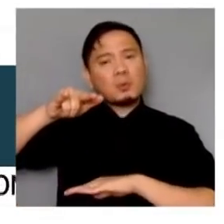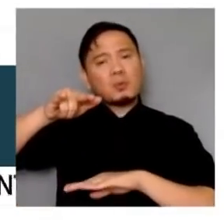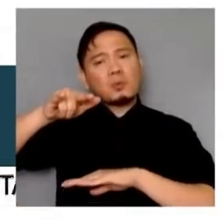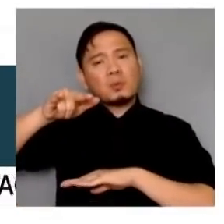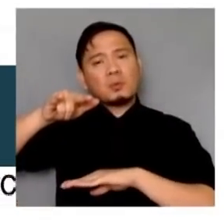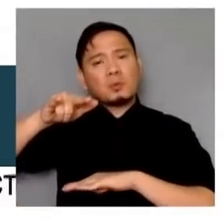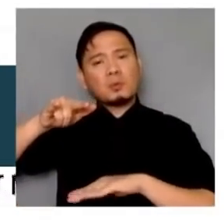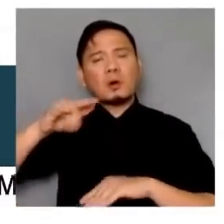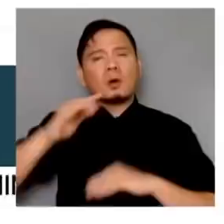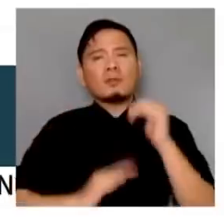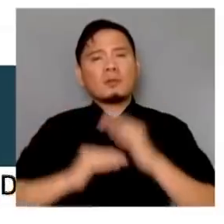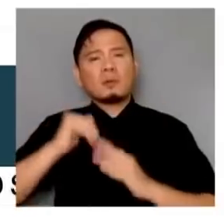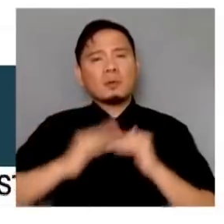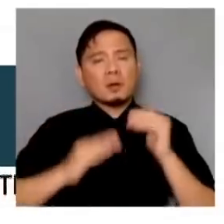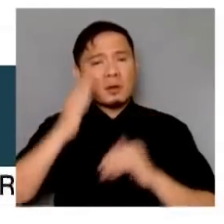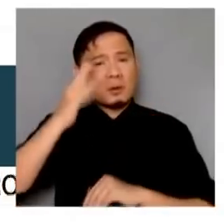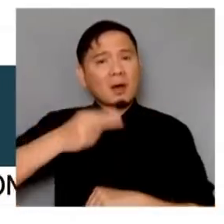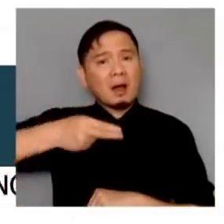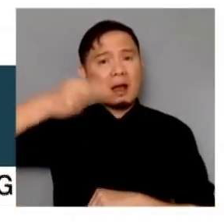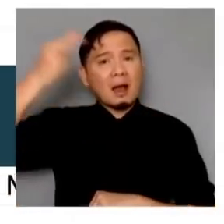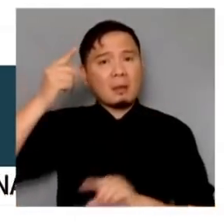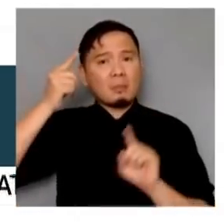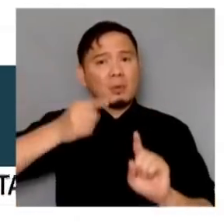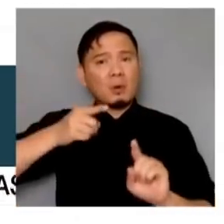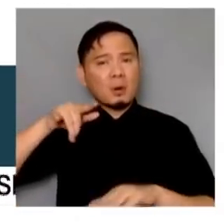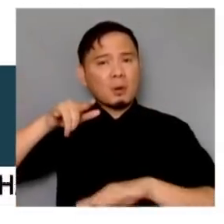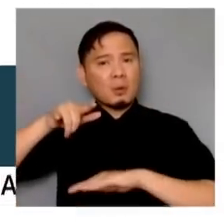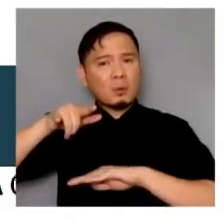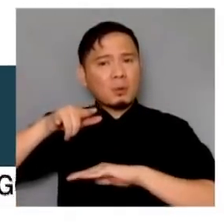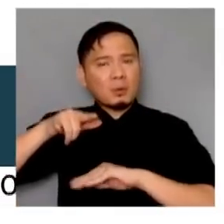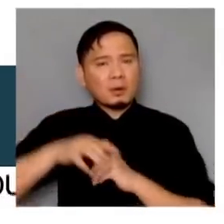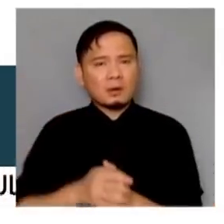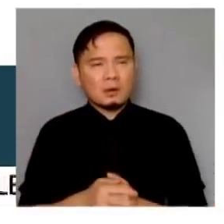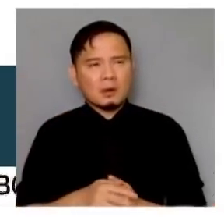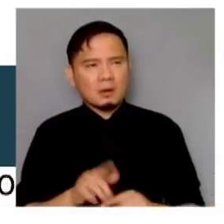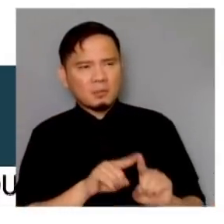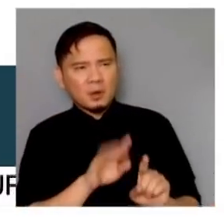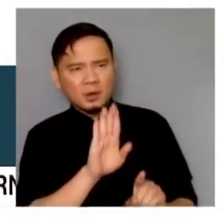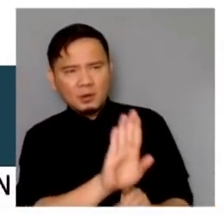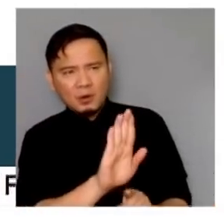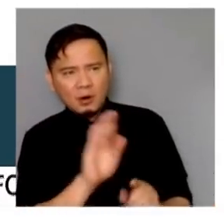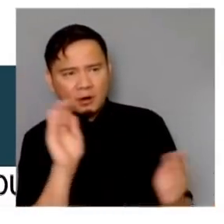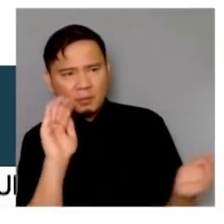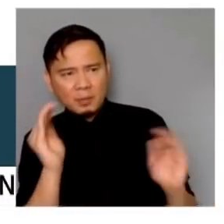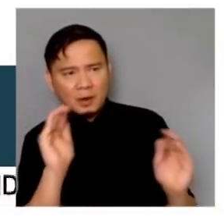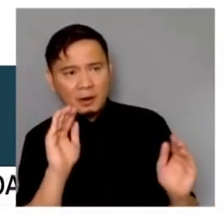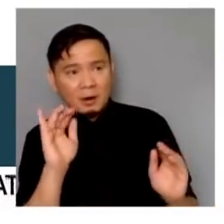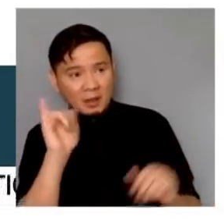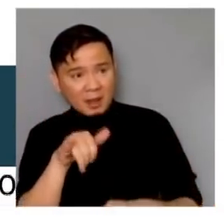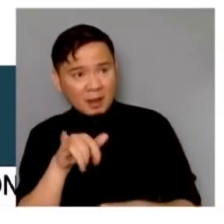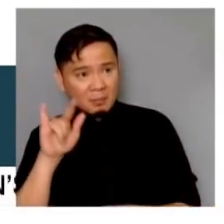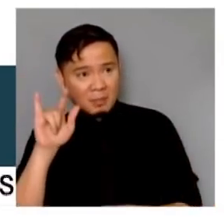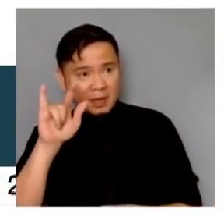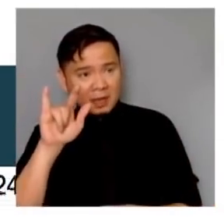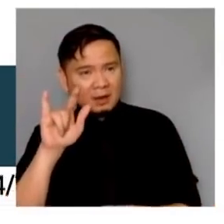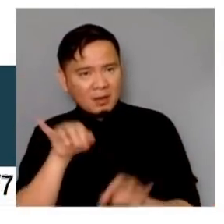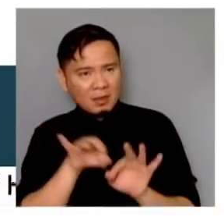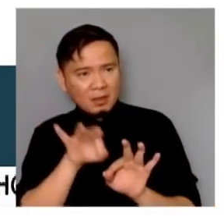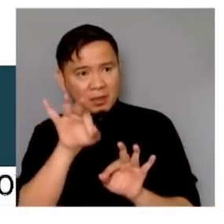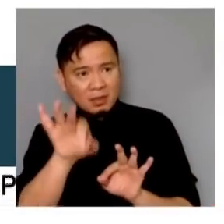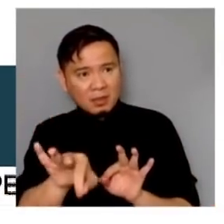the flight of an airplane. So, well, following your analogy, Senator Pimentel, that plane was delayed in taking